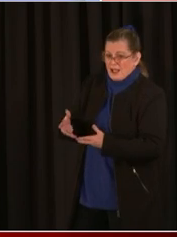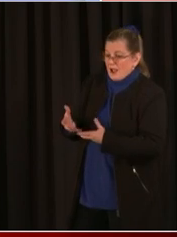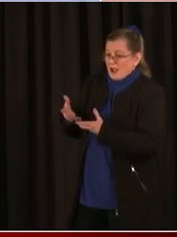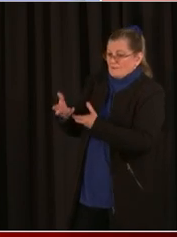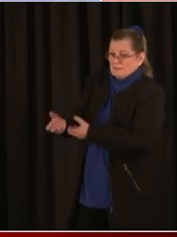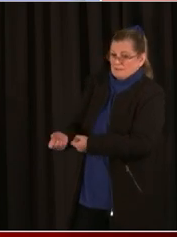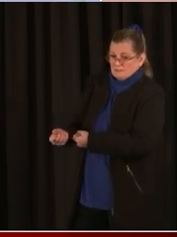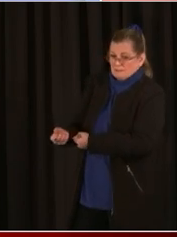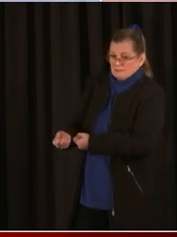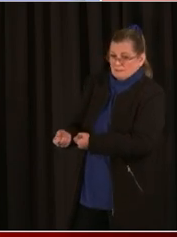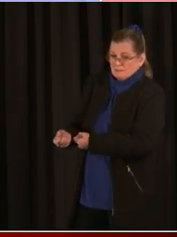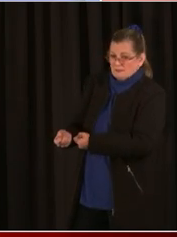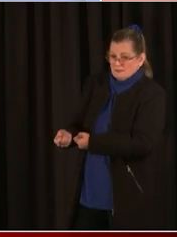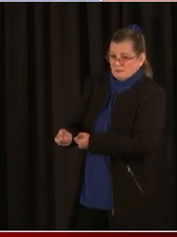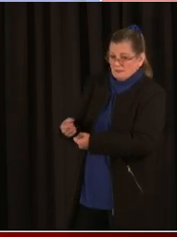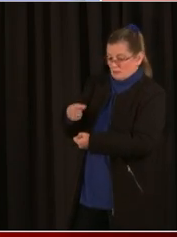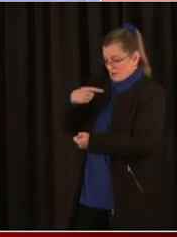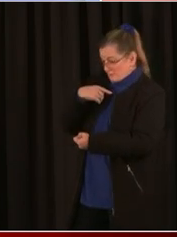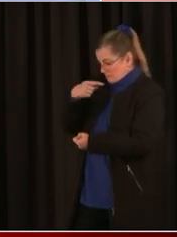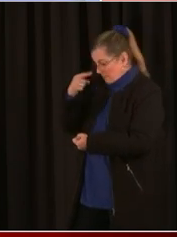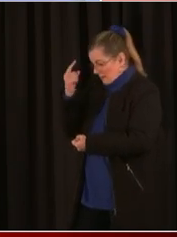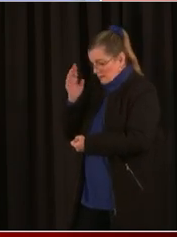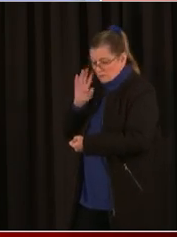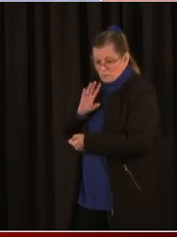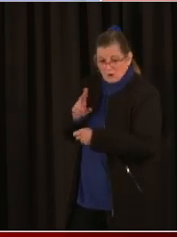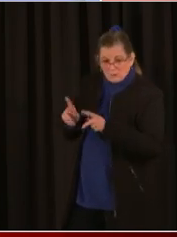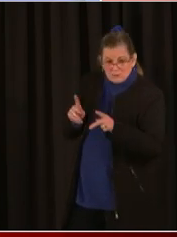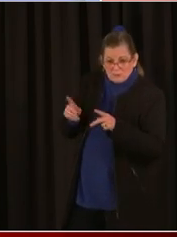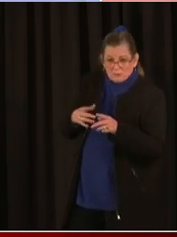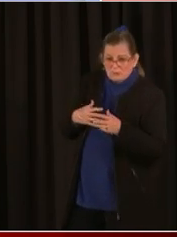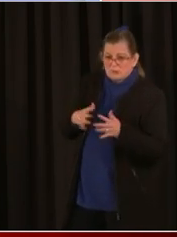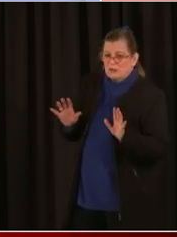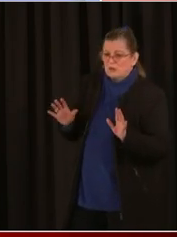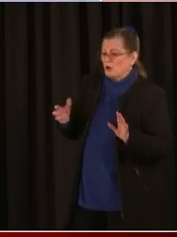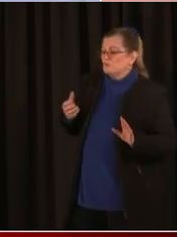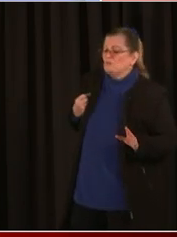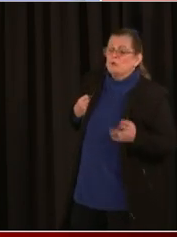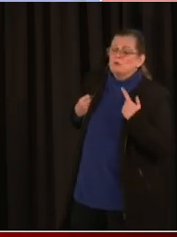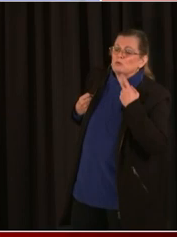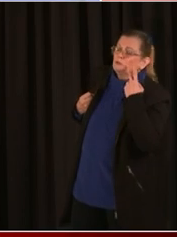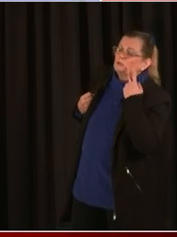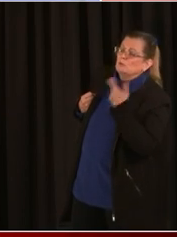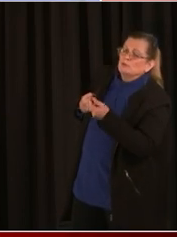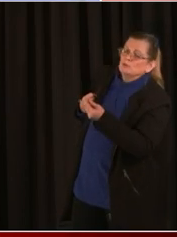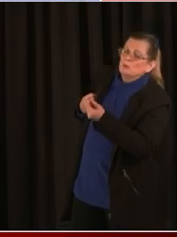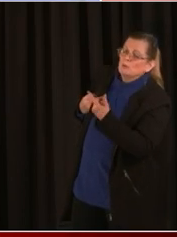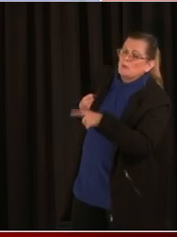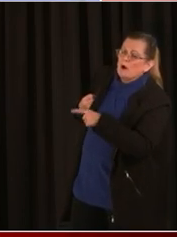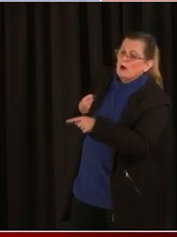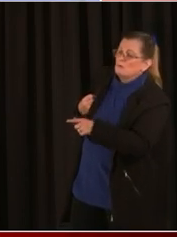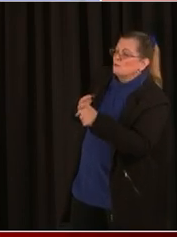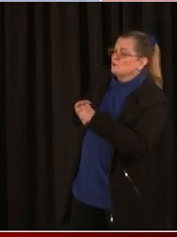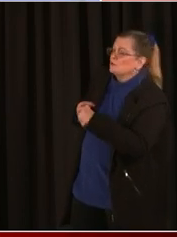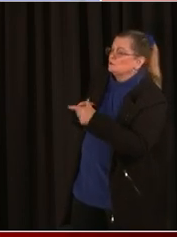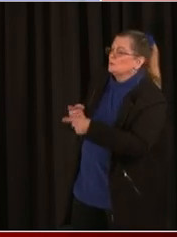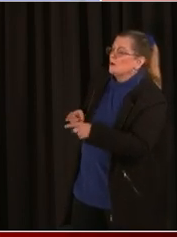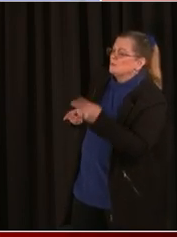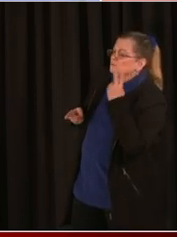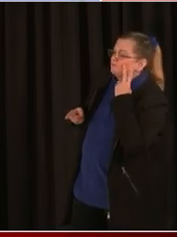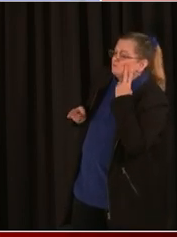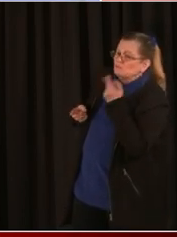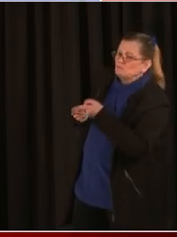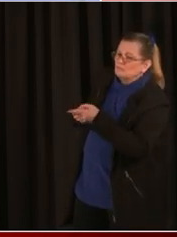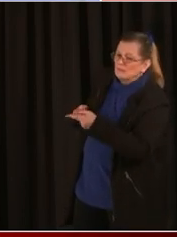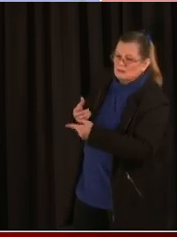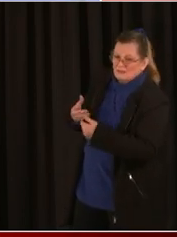workers, you have Black and brown people who are saying, I want to see what happens to the first cohort of people,